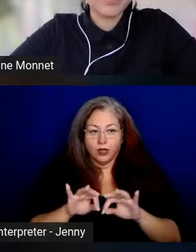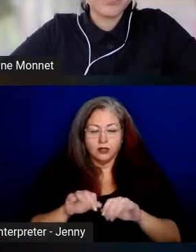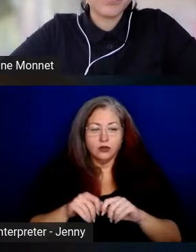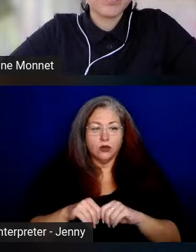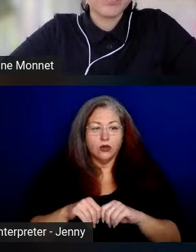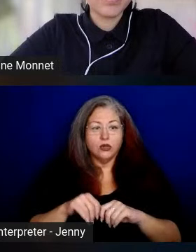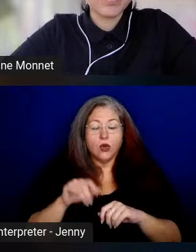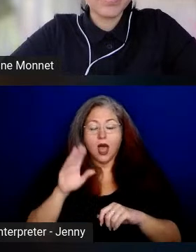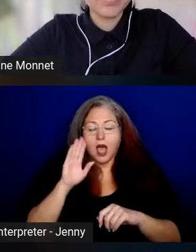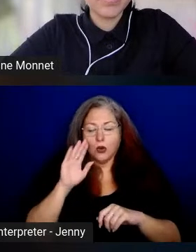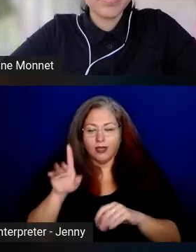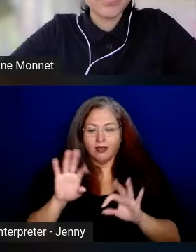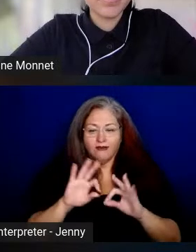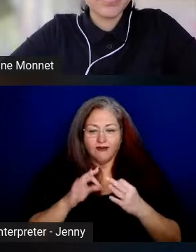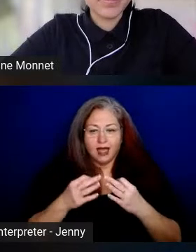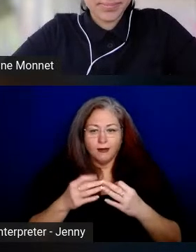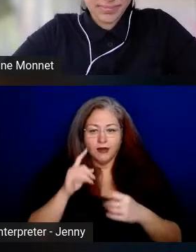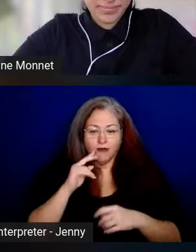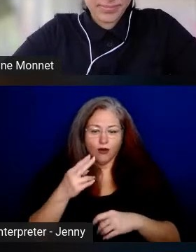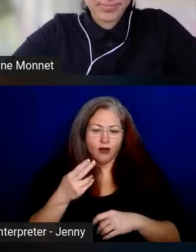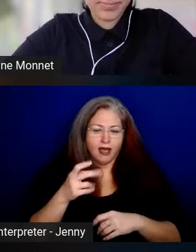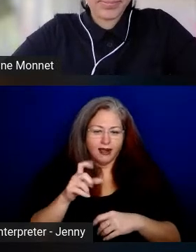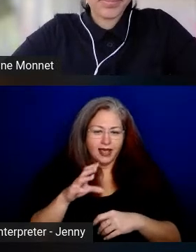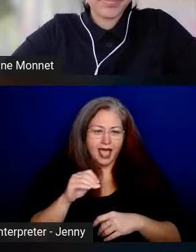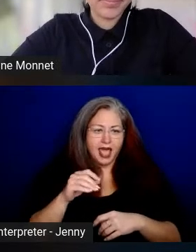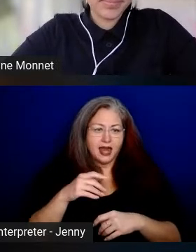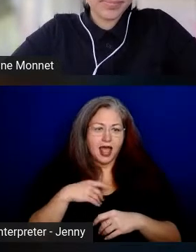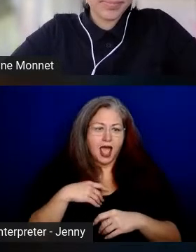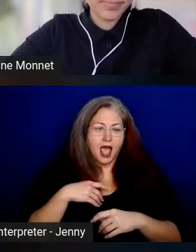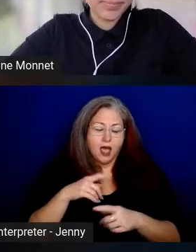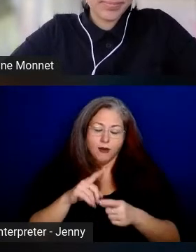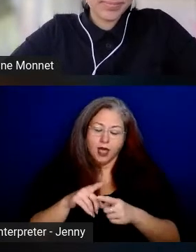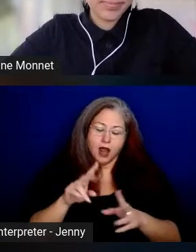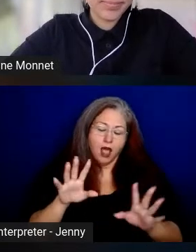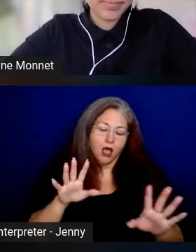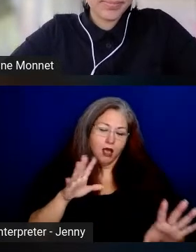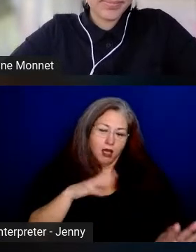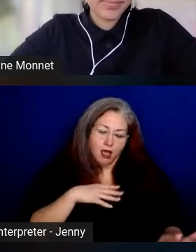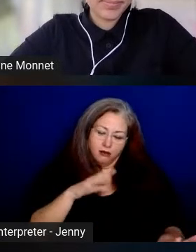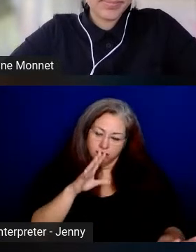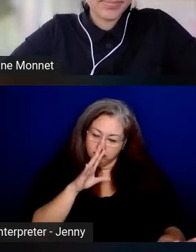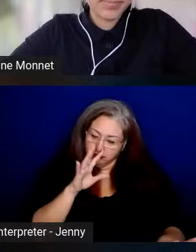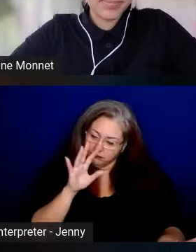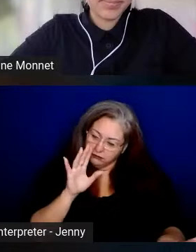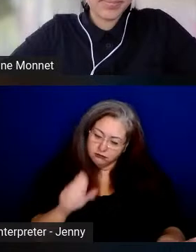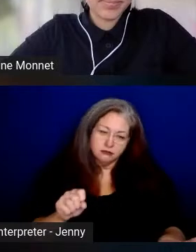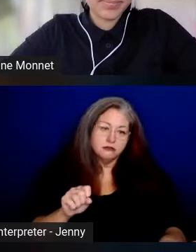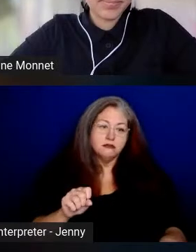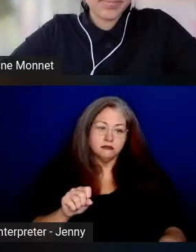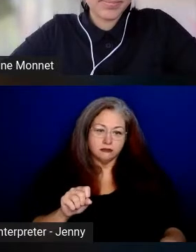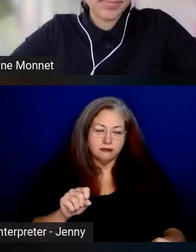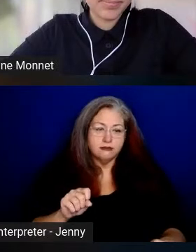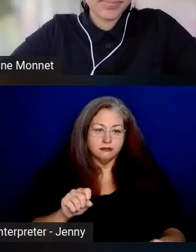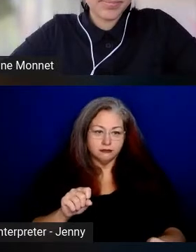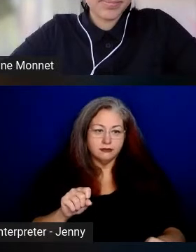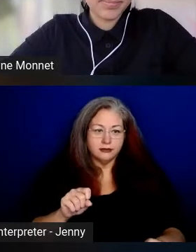the family of Heli, and I found it very attractive narratively that the four members of the